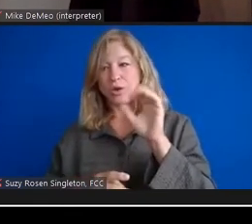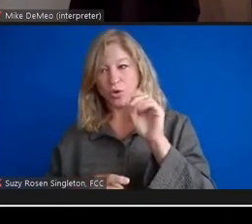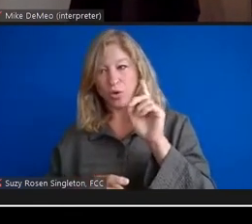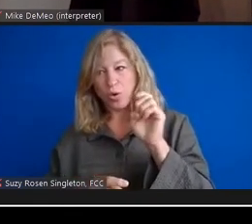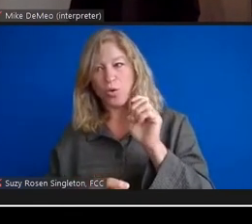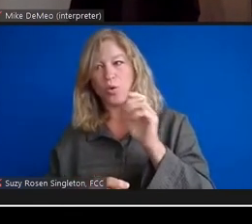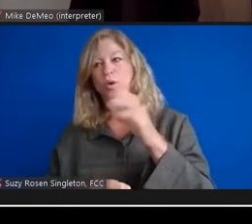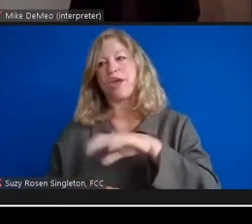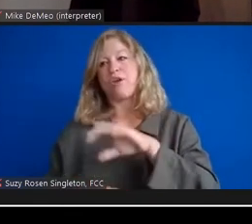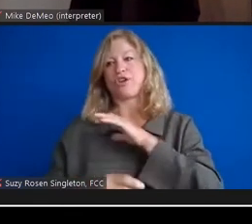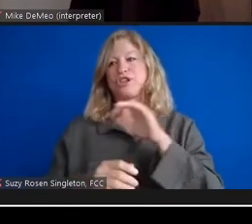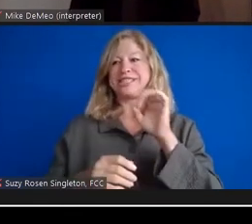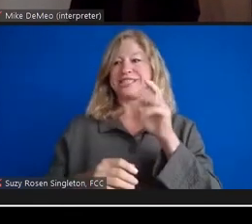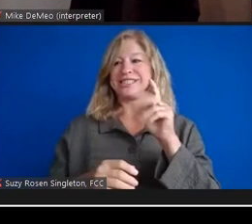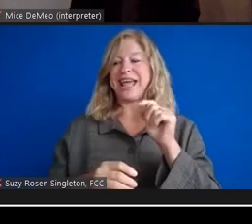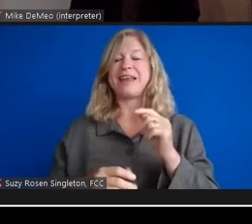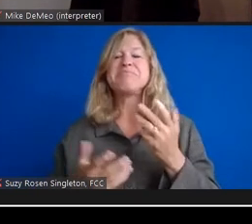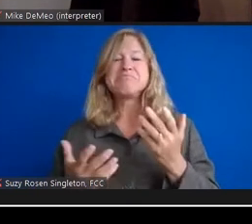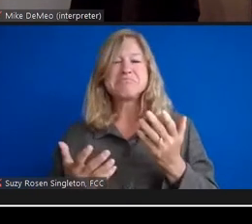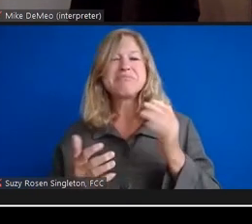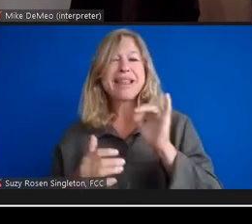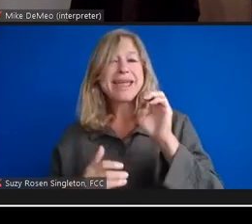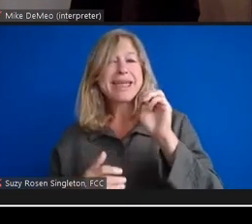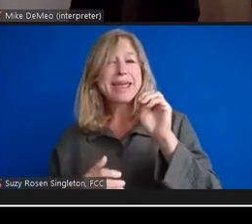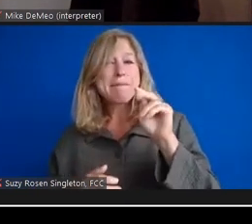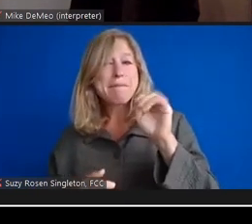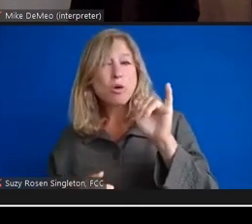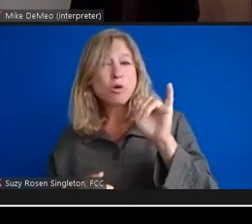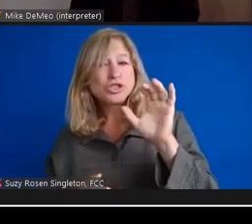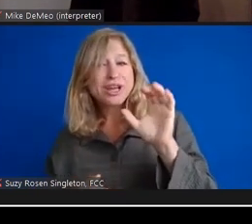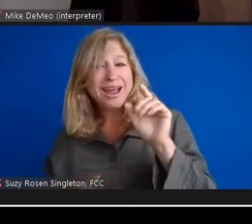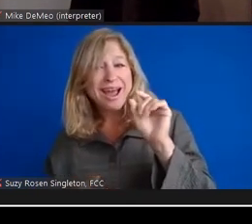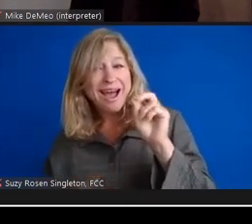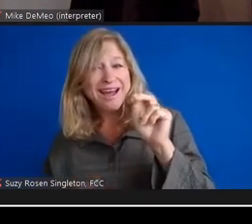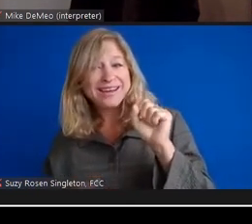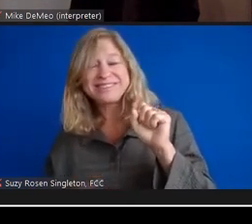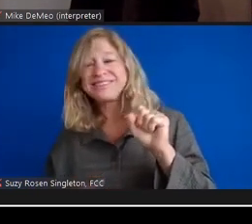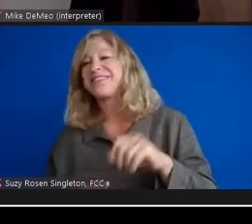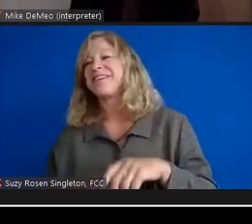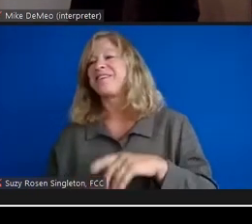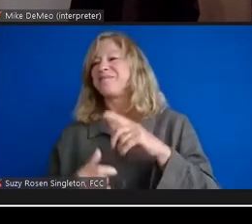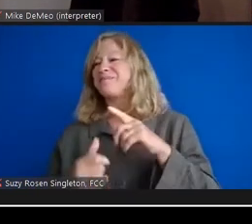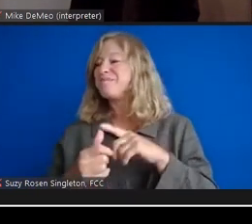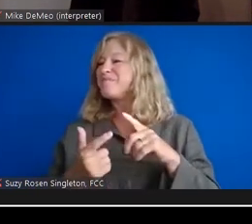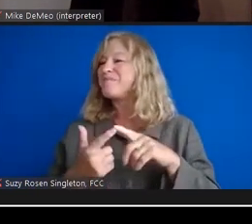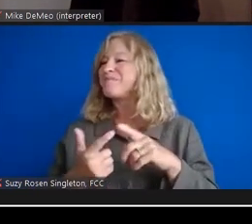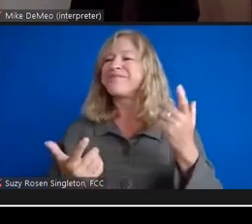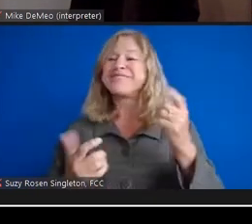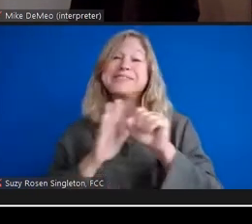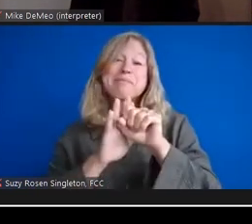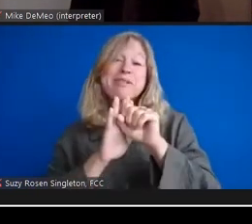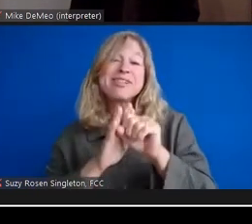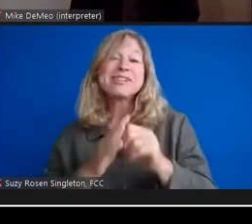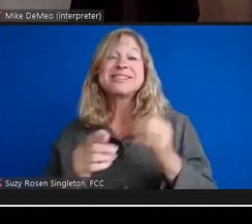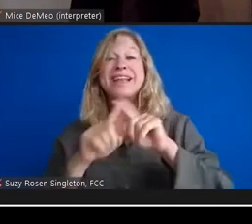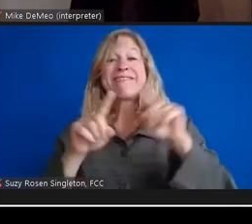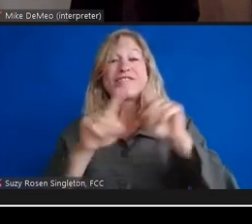devices and uses Unicode character sets, things like emoticons,